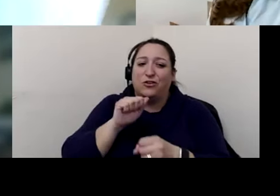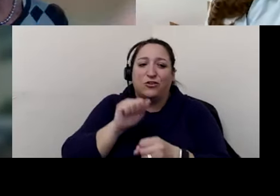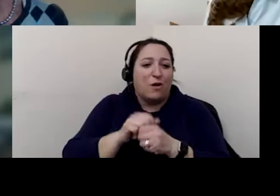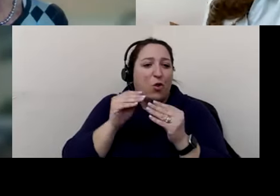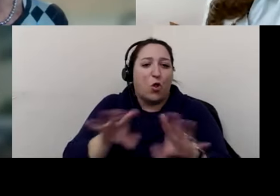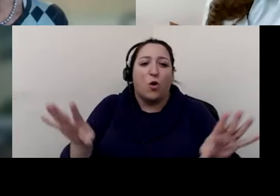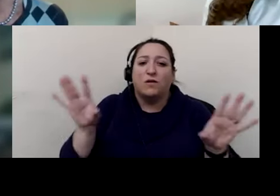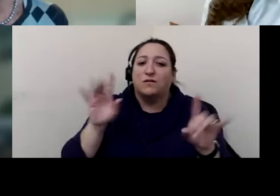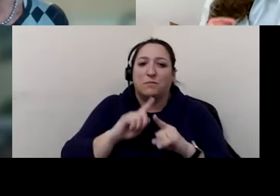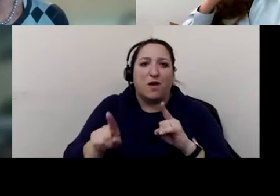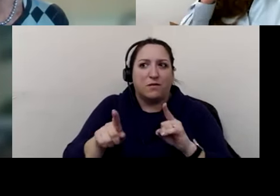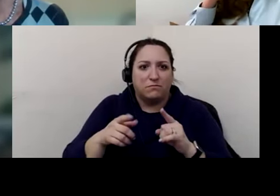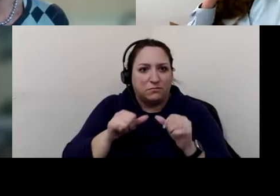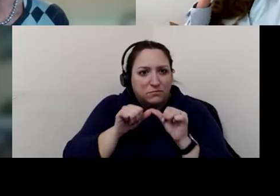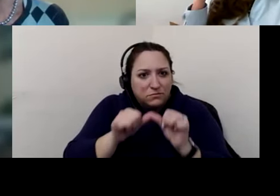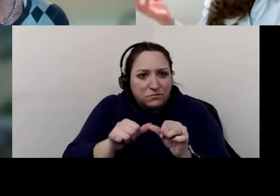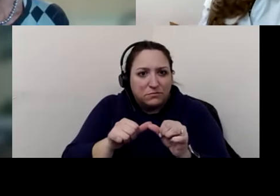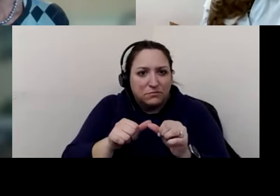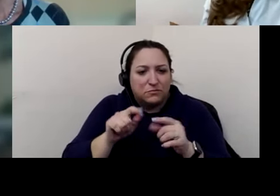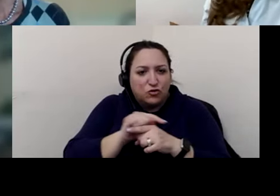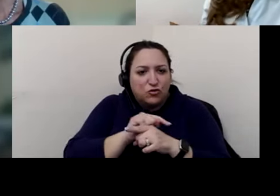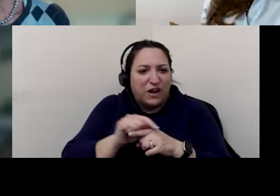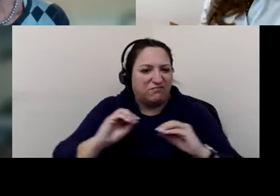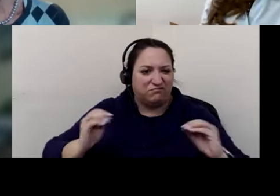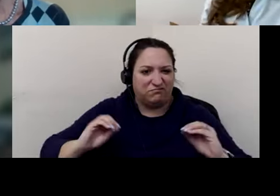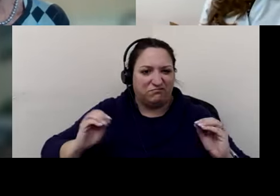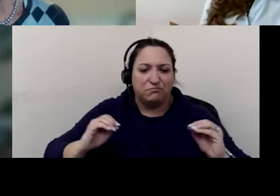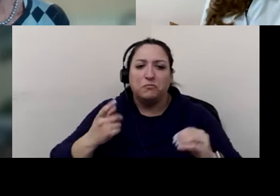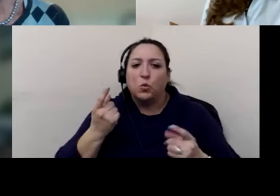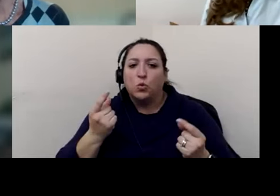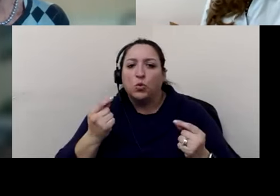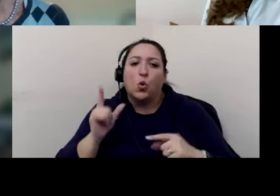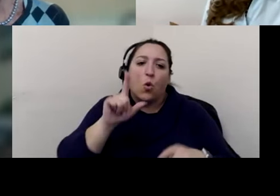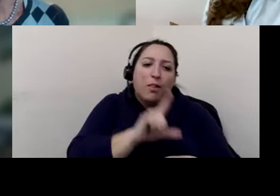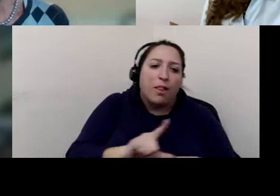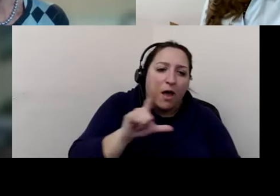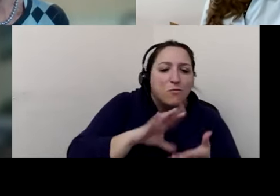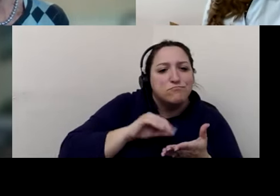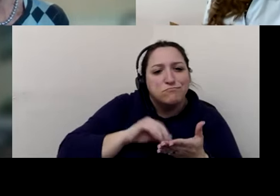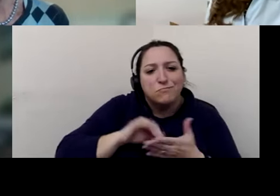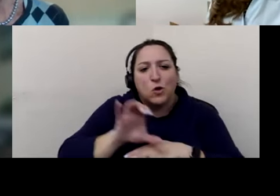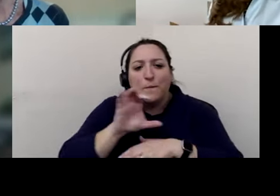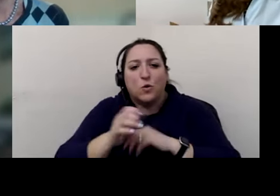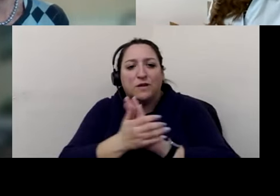then there was no further training. He did a few things. He would go to the library. He did learn computer skills. And to